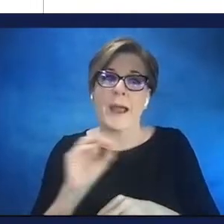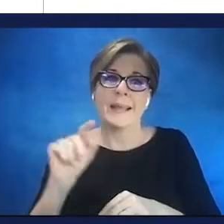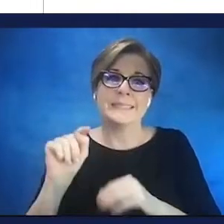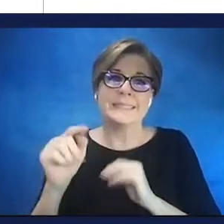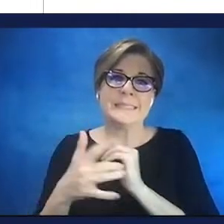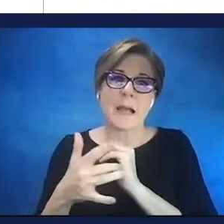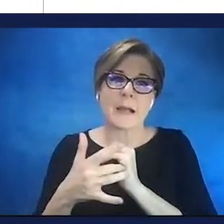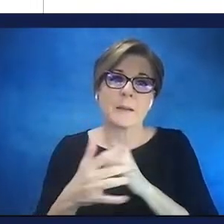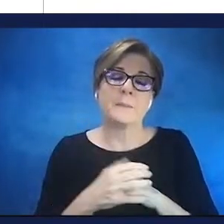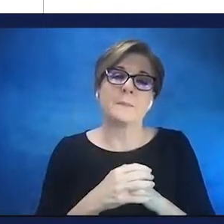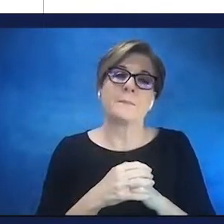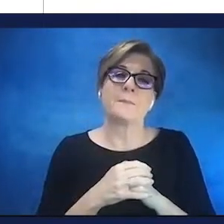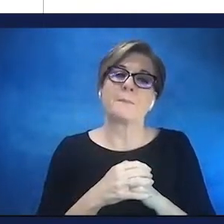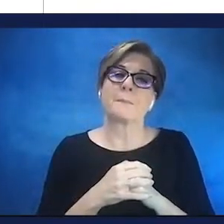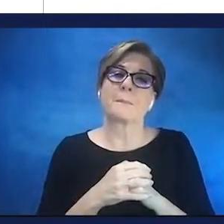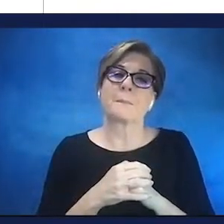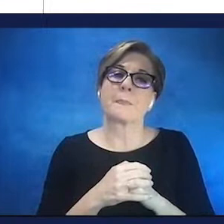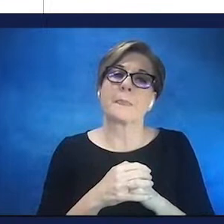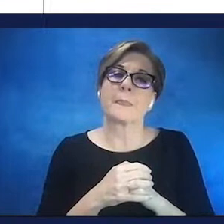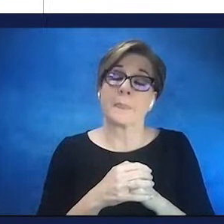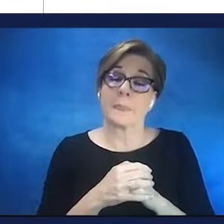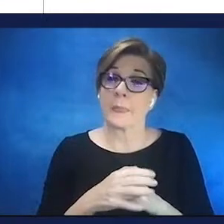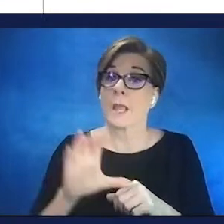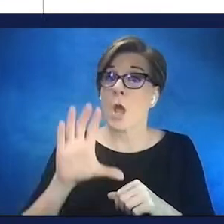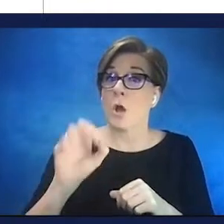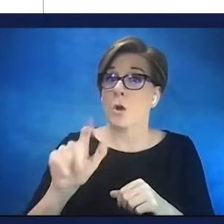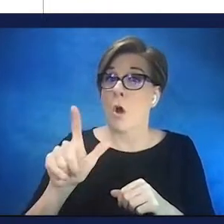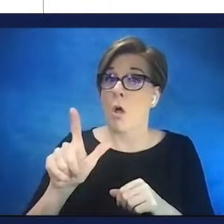T-Tech. And in the call center,